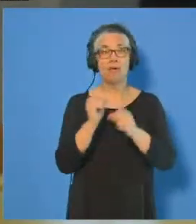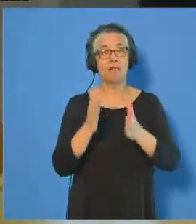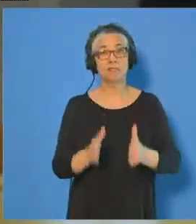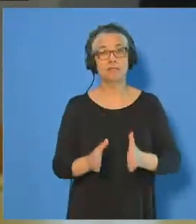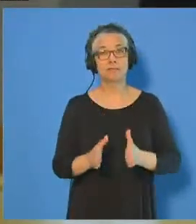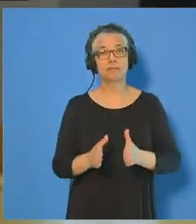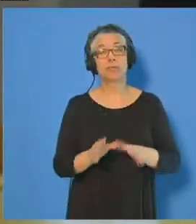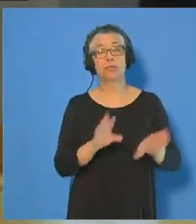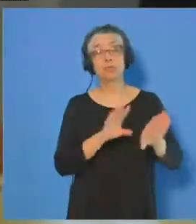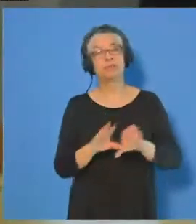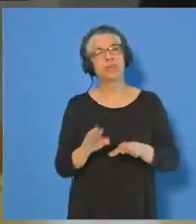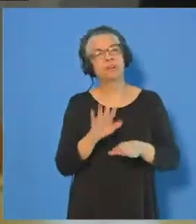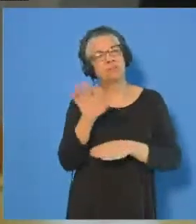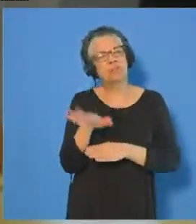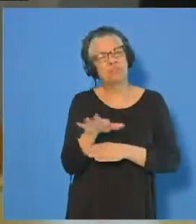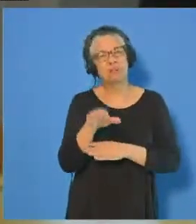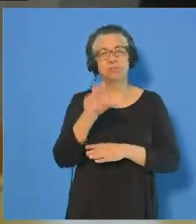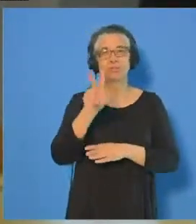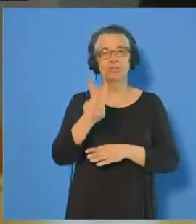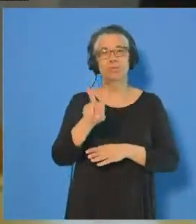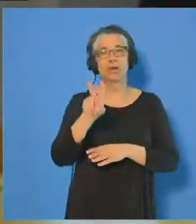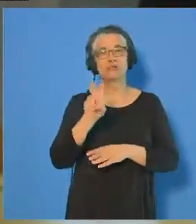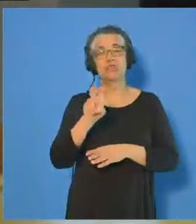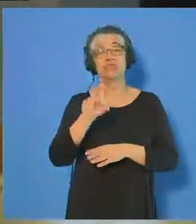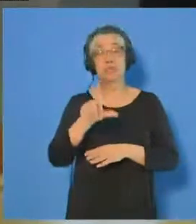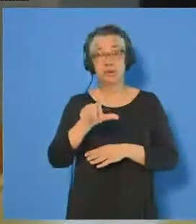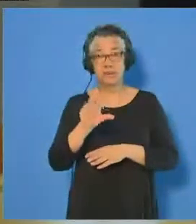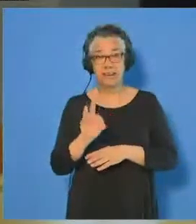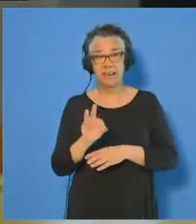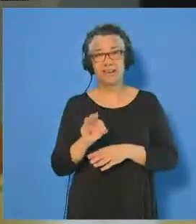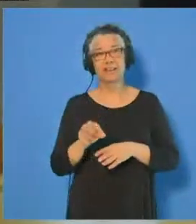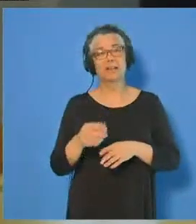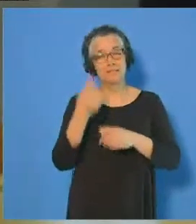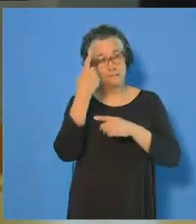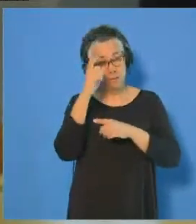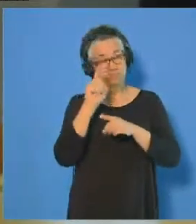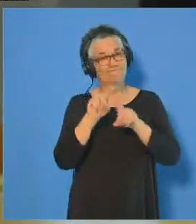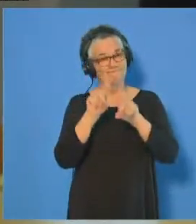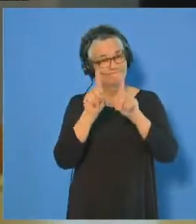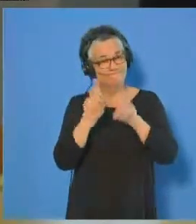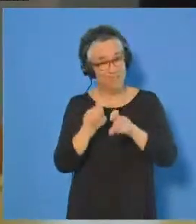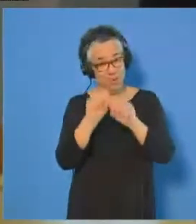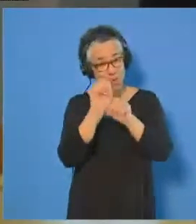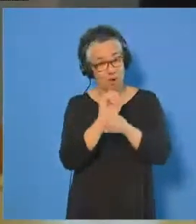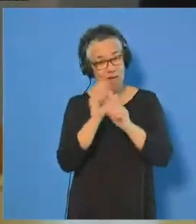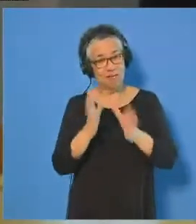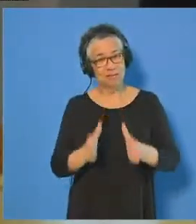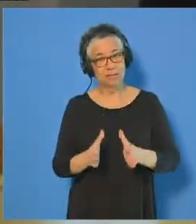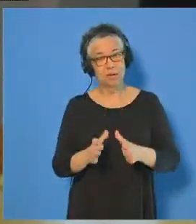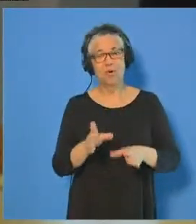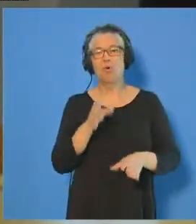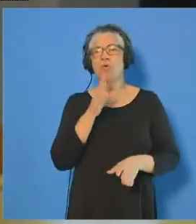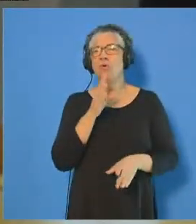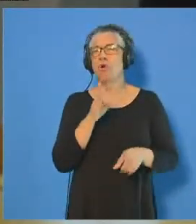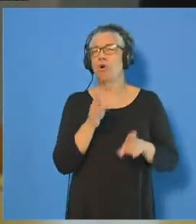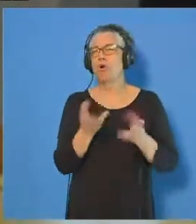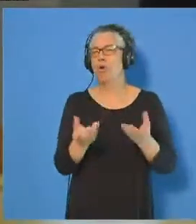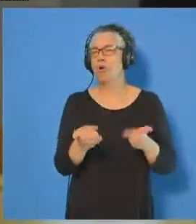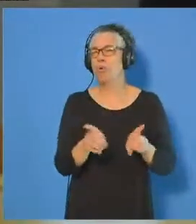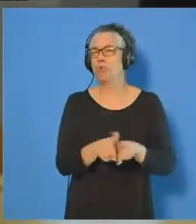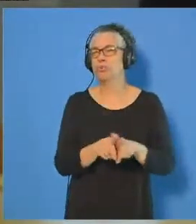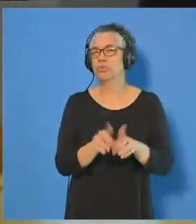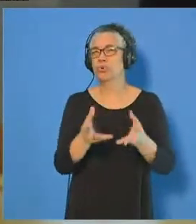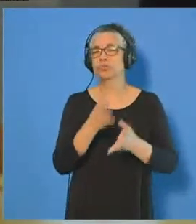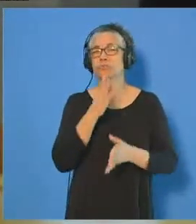approximately 229 tests to date for essential workers. I want to also address the damaging allegations being circulated